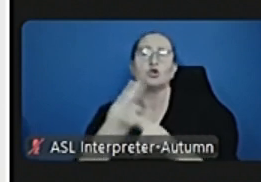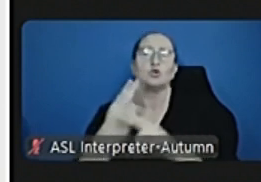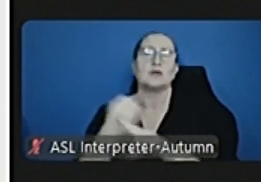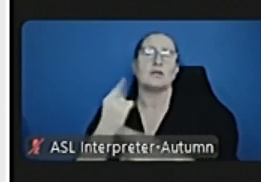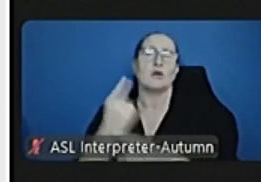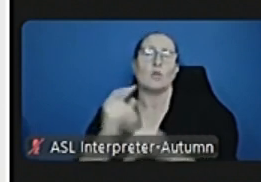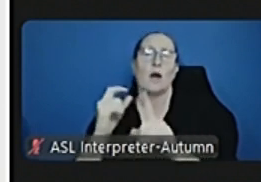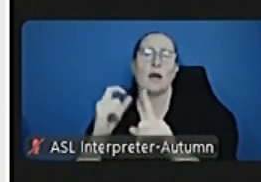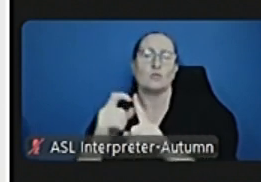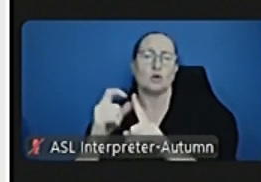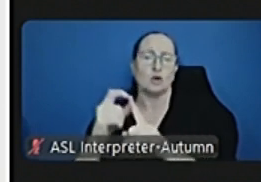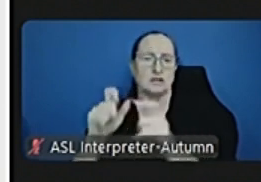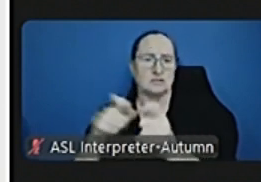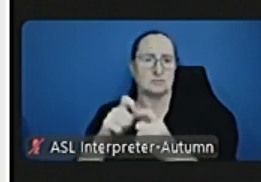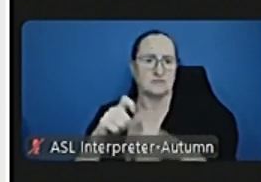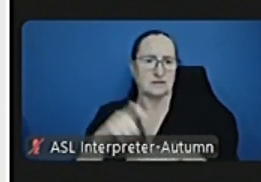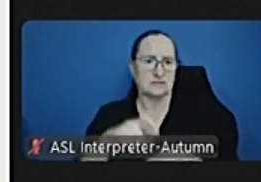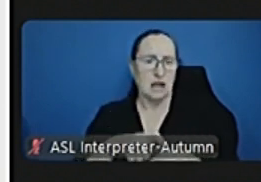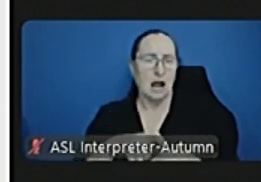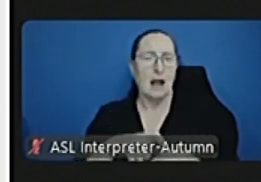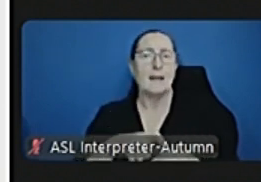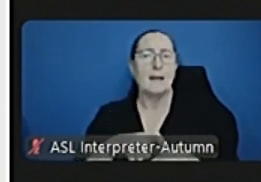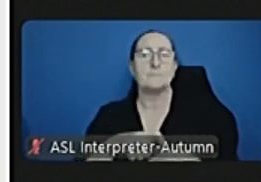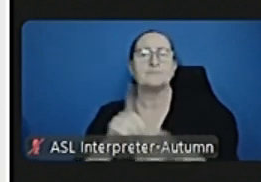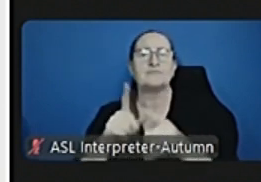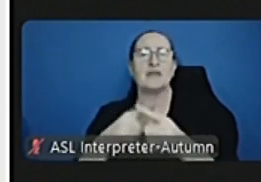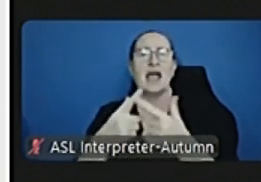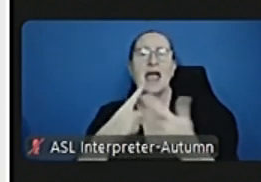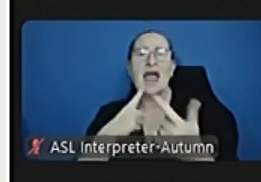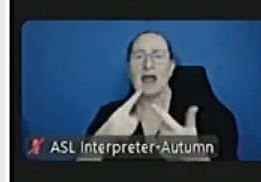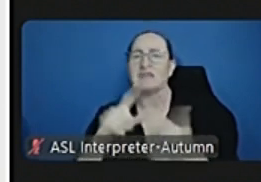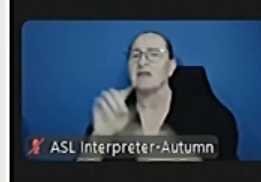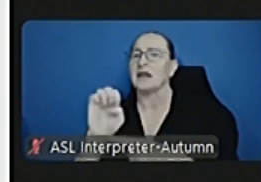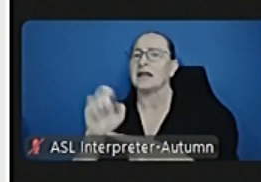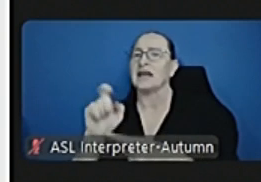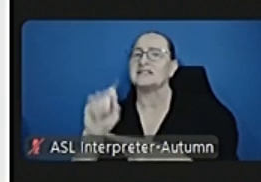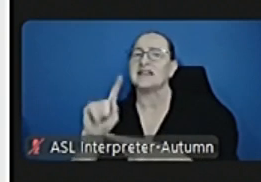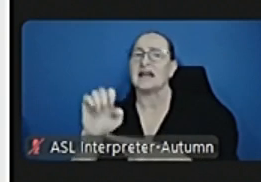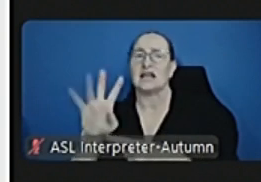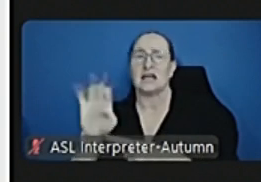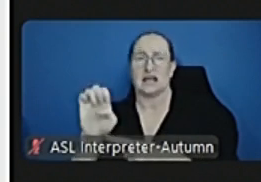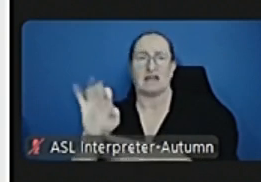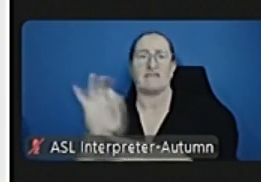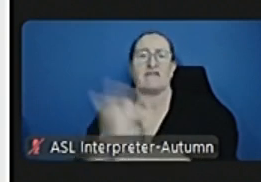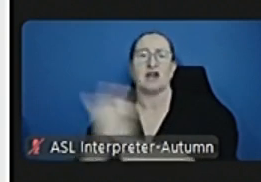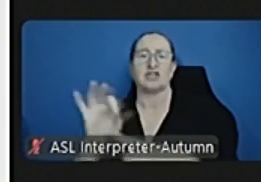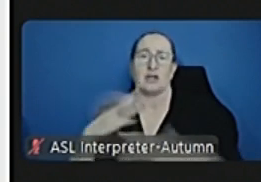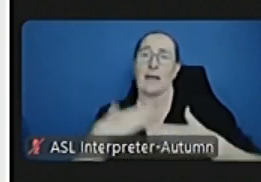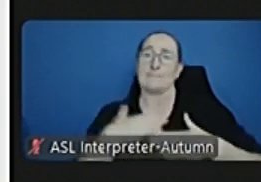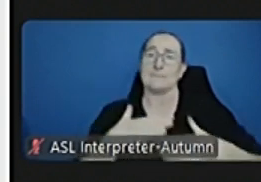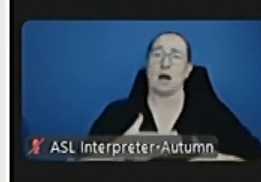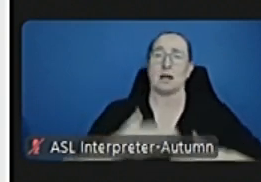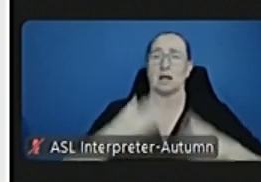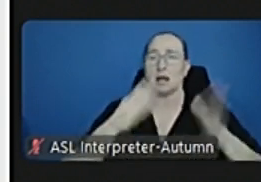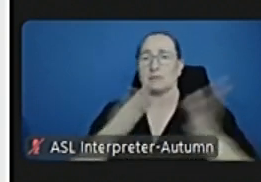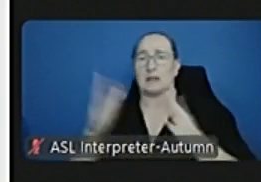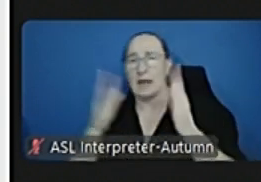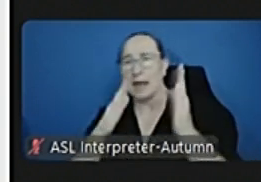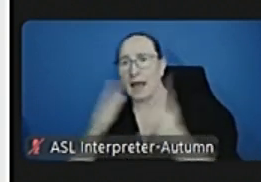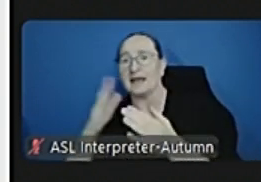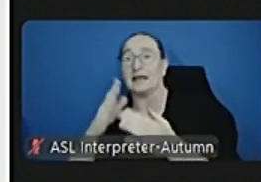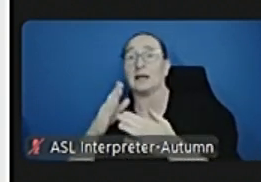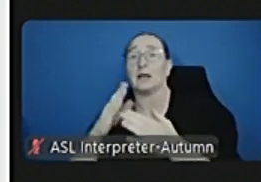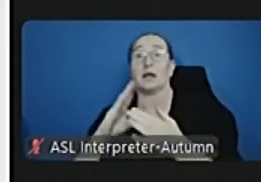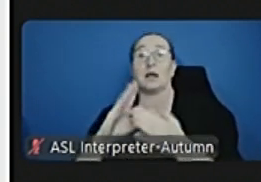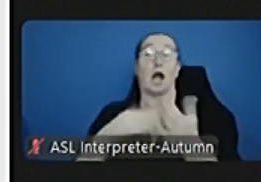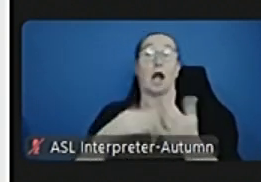occasional times. And then an executive functioning that Dr. Wingle talked about, that plotting and planning. Getting here, what did it